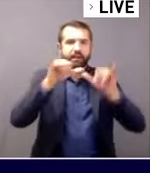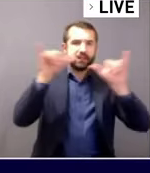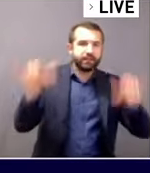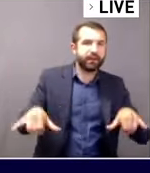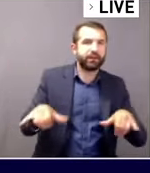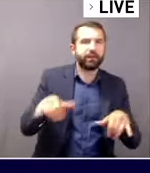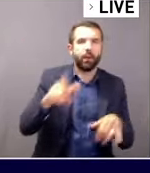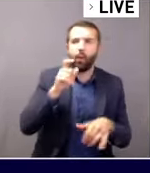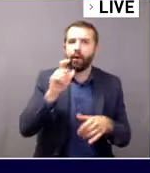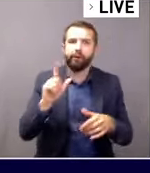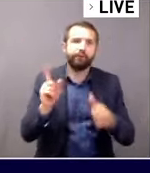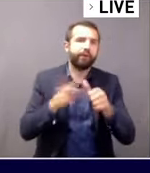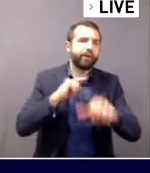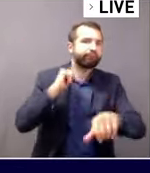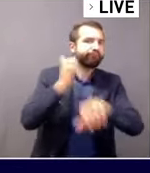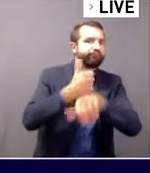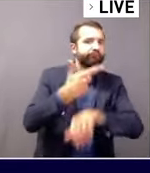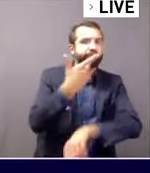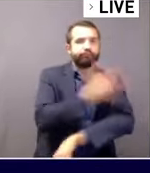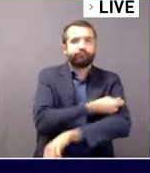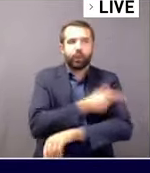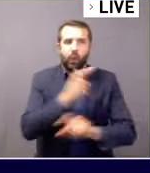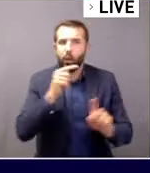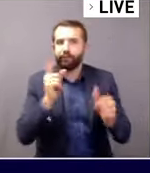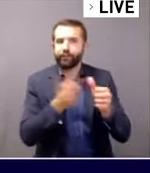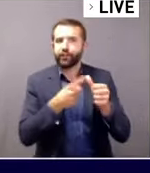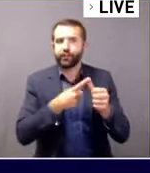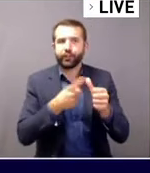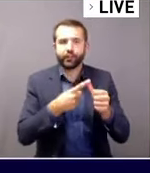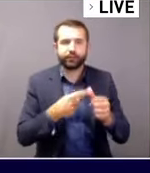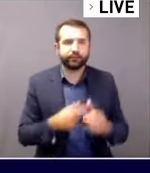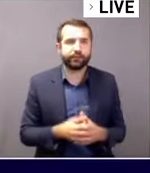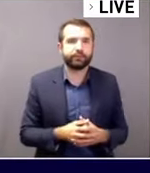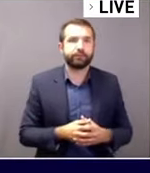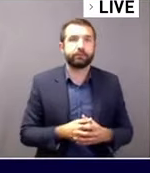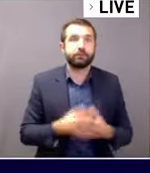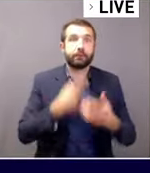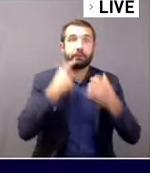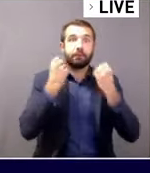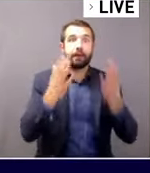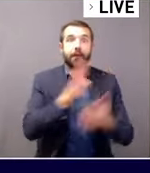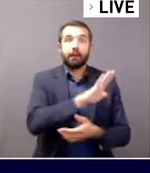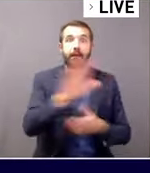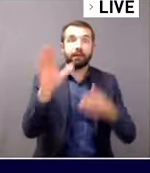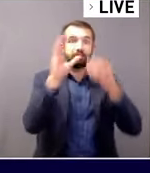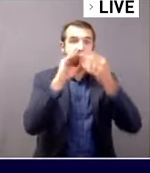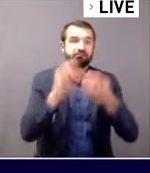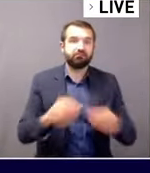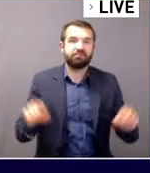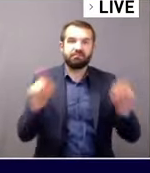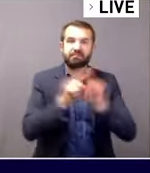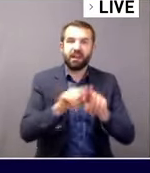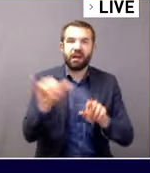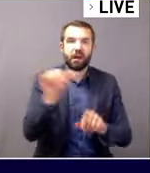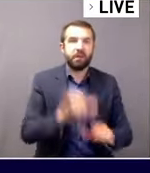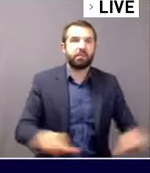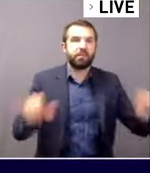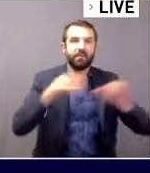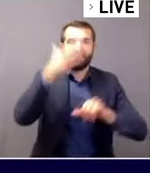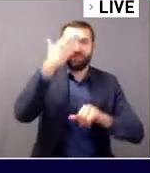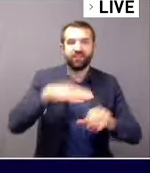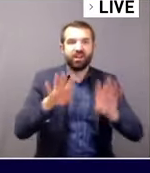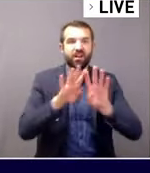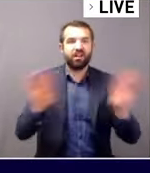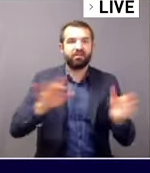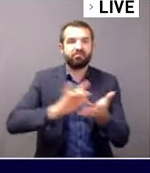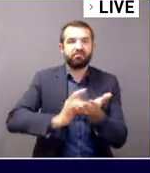the first phase of distribution would be many of the groups that you noted, Allison. This would be frontline healthcare workers. This